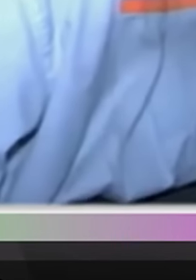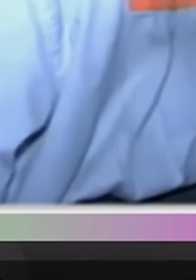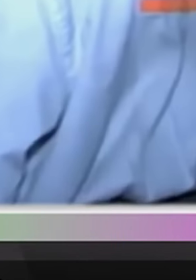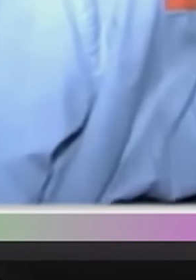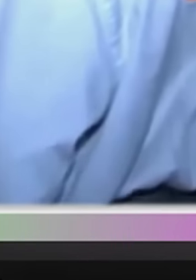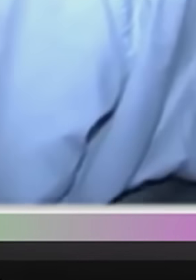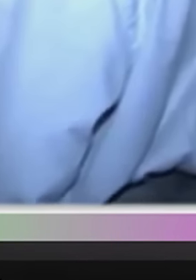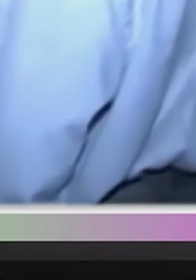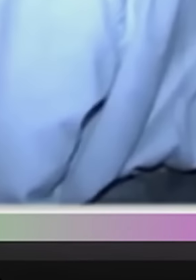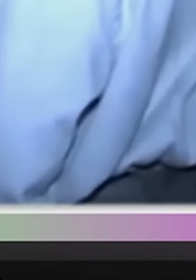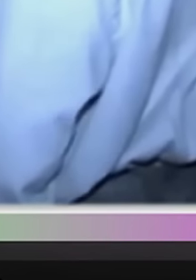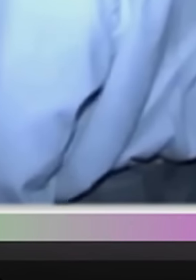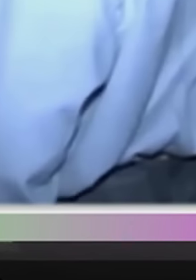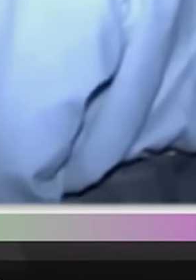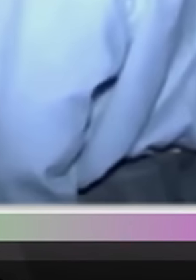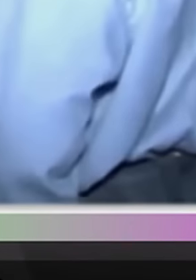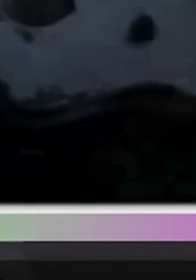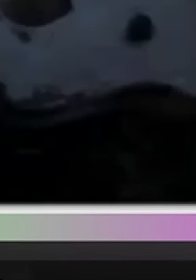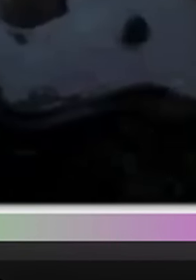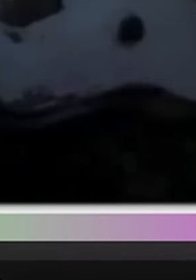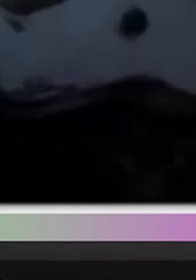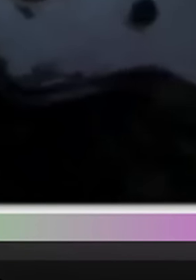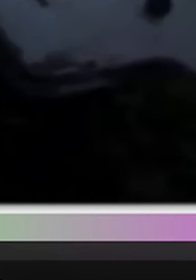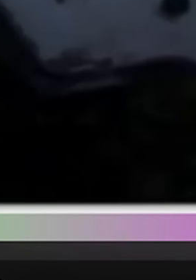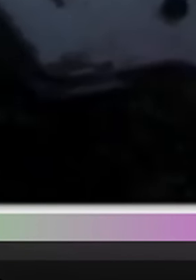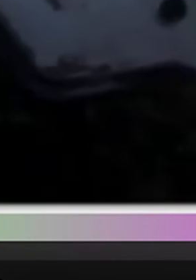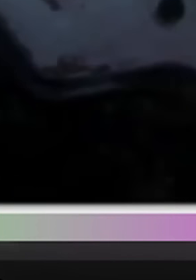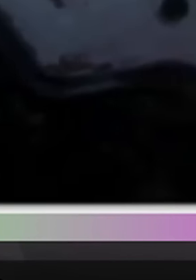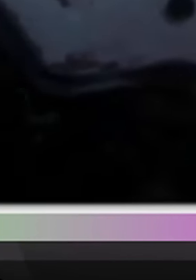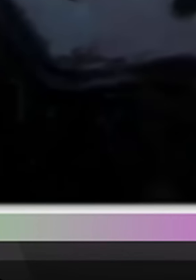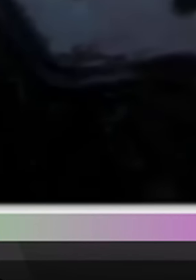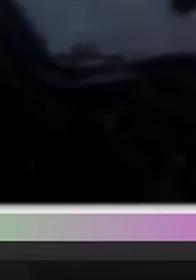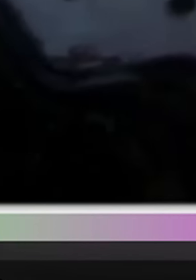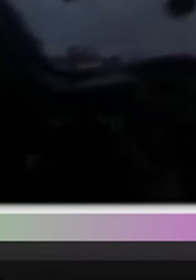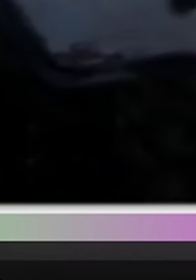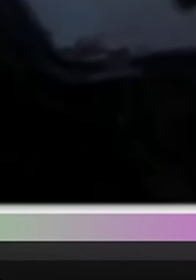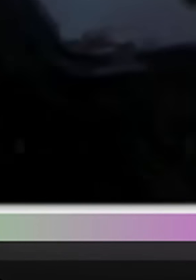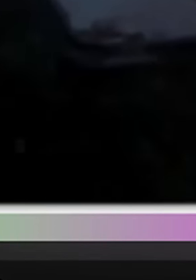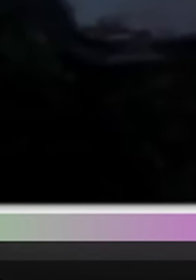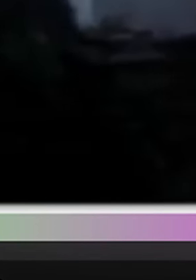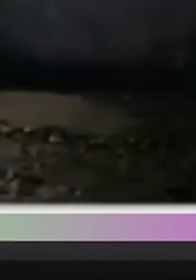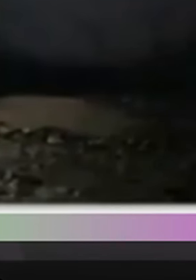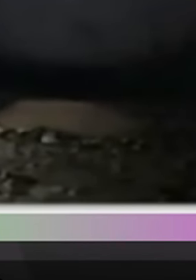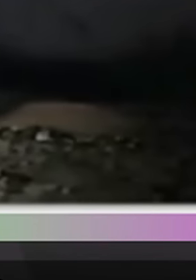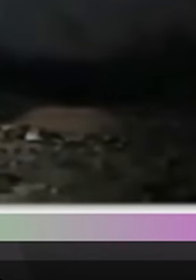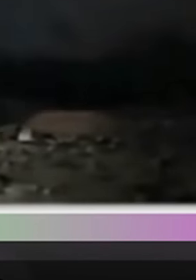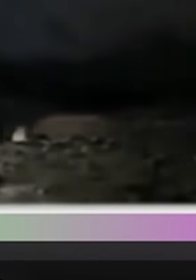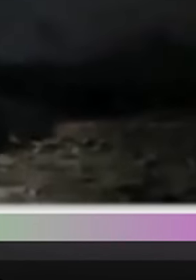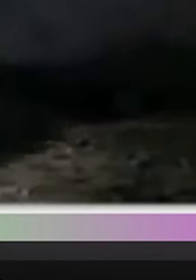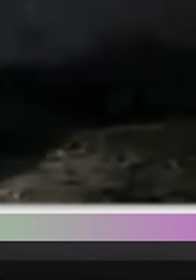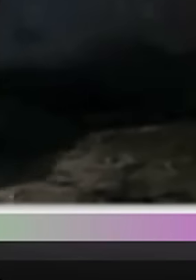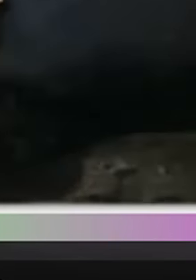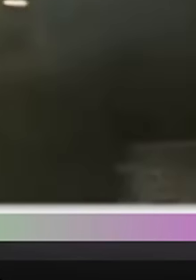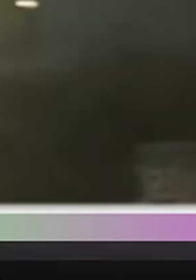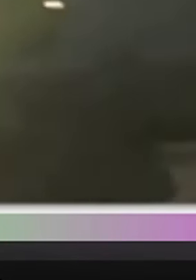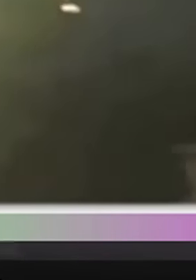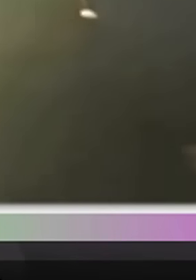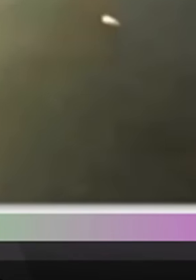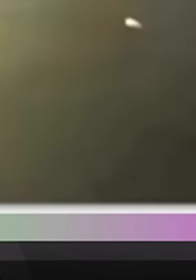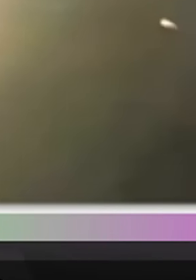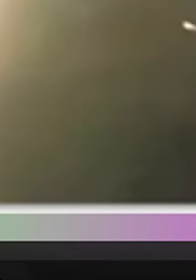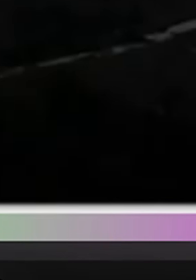We've learned recently that the use of AI can also assist us quite a lot in terms of, as I said earlier, in terms of removing human error in some of the